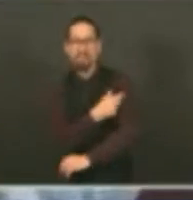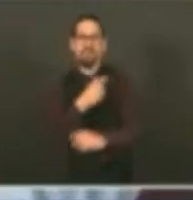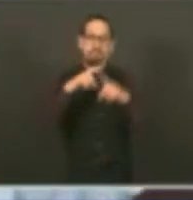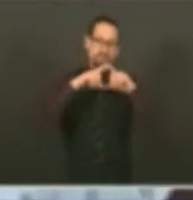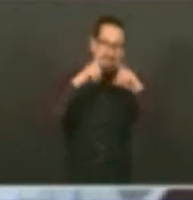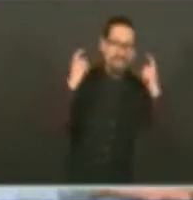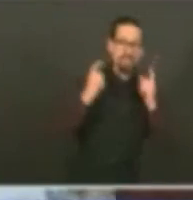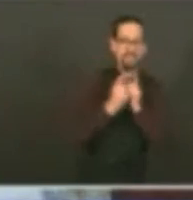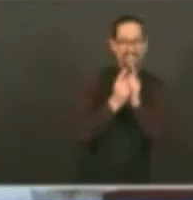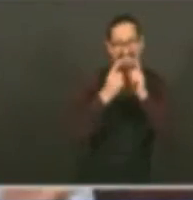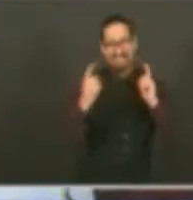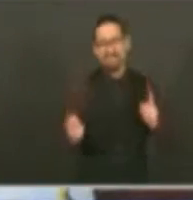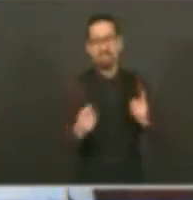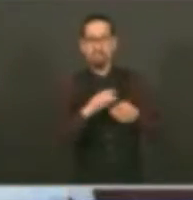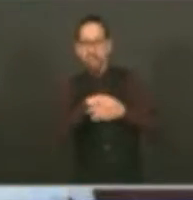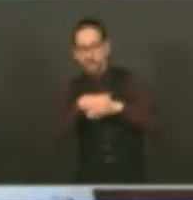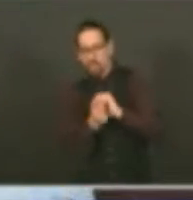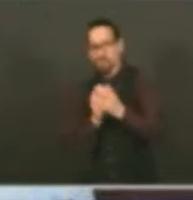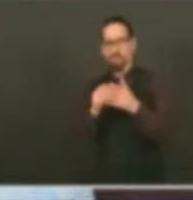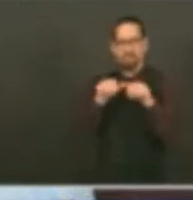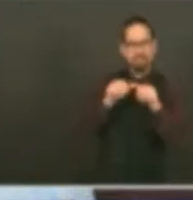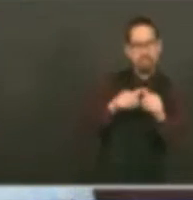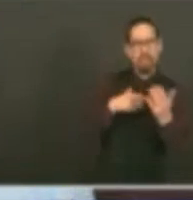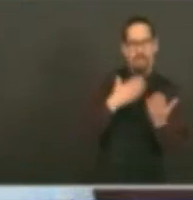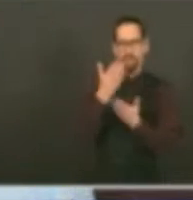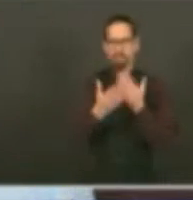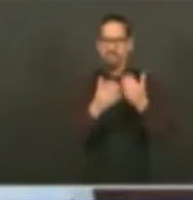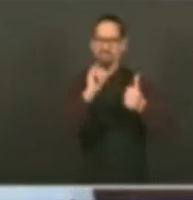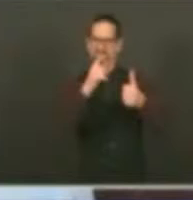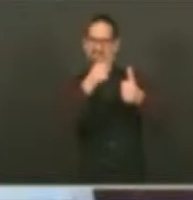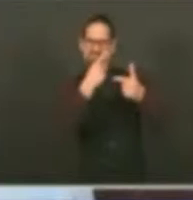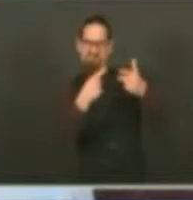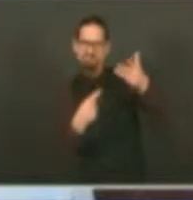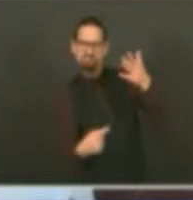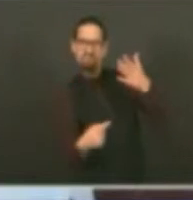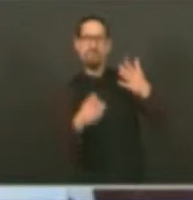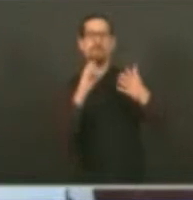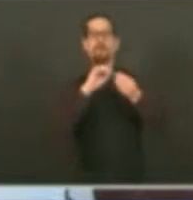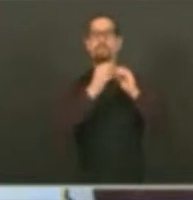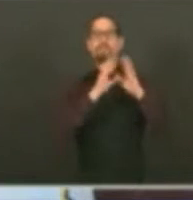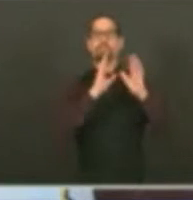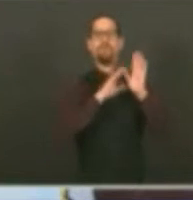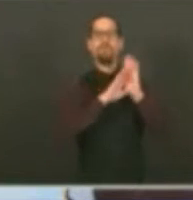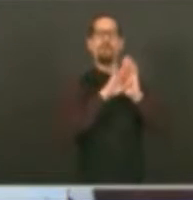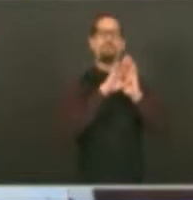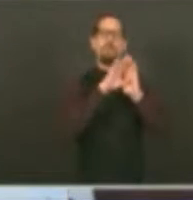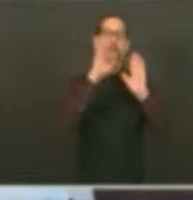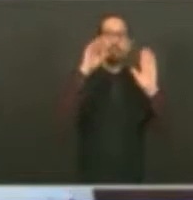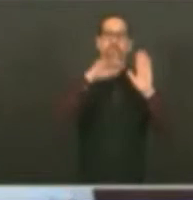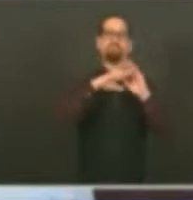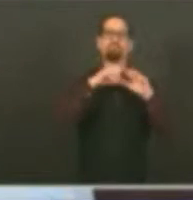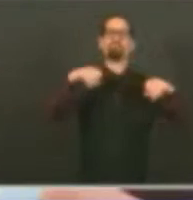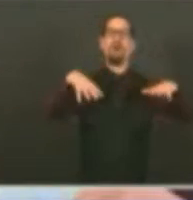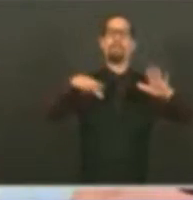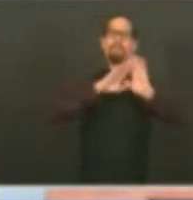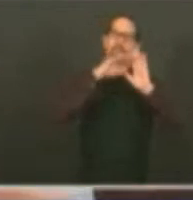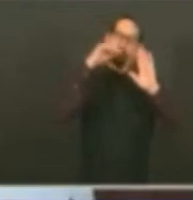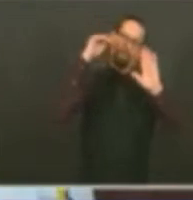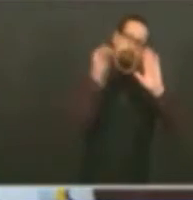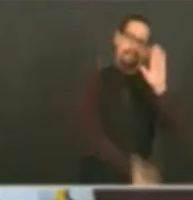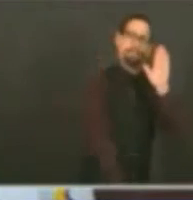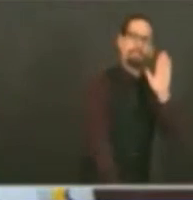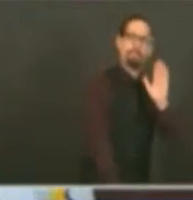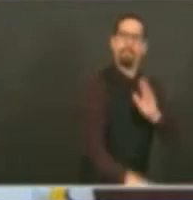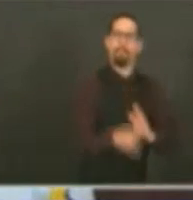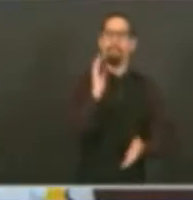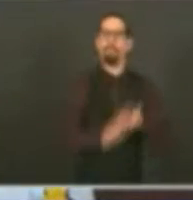and everything else that's being recommended, that's going to hopefully accelerate that downward curve and flatten it out, hopefully forever, and that will be the end of the